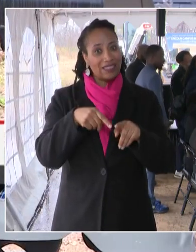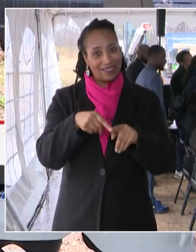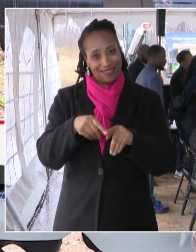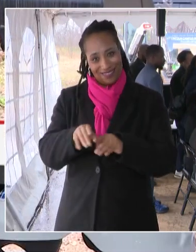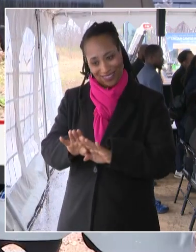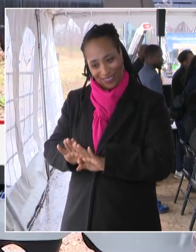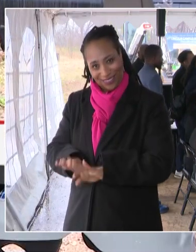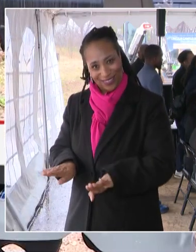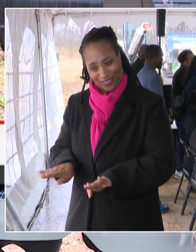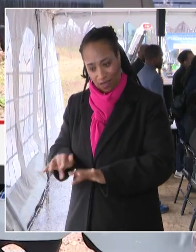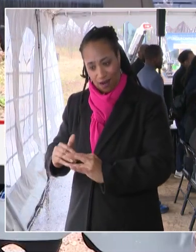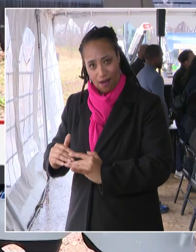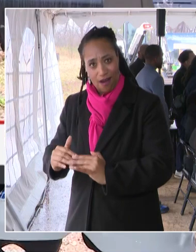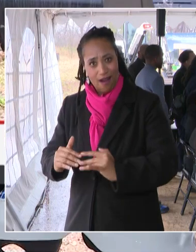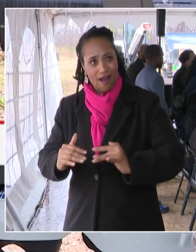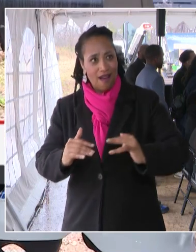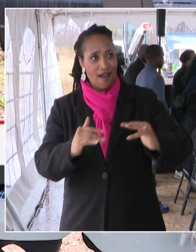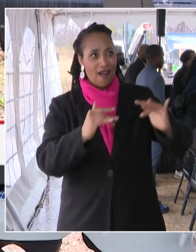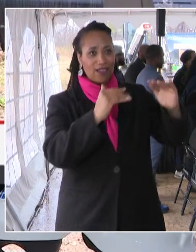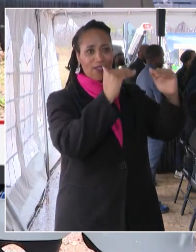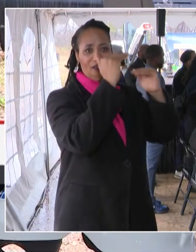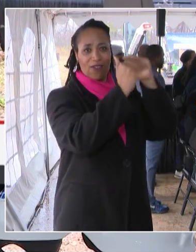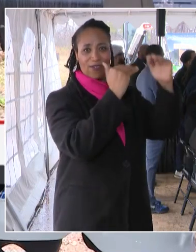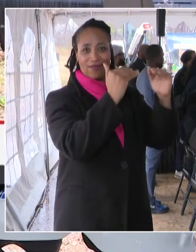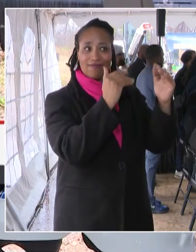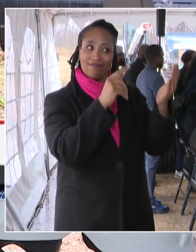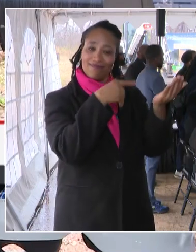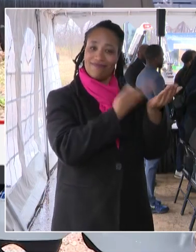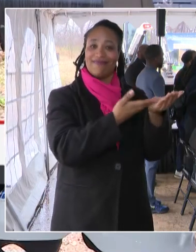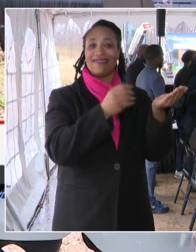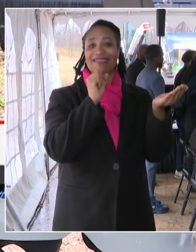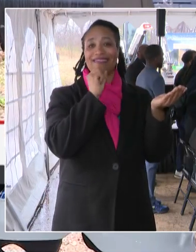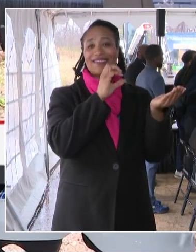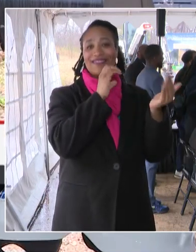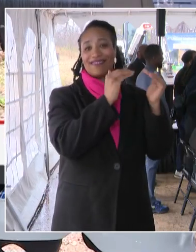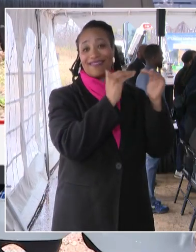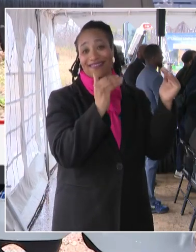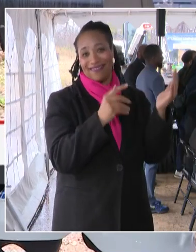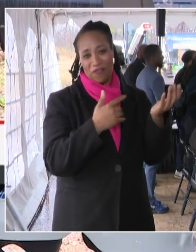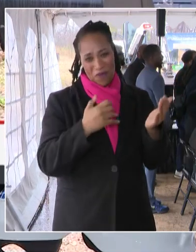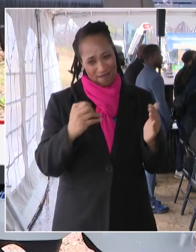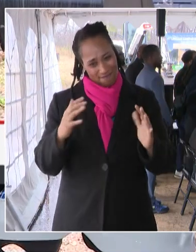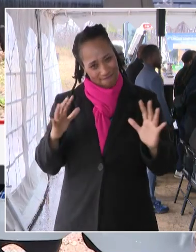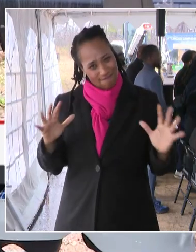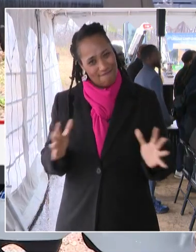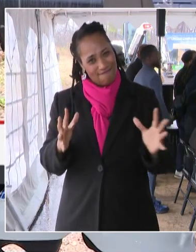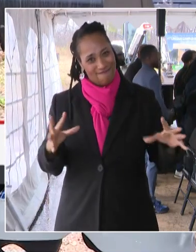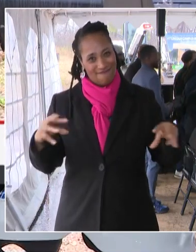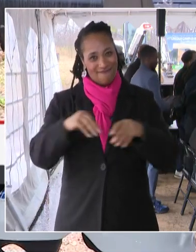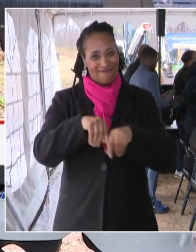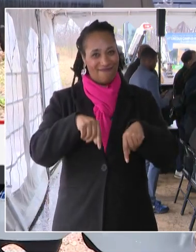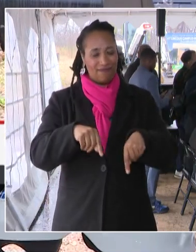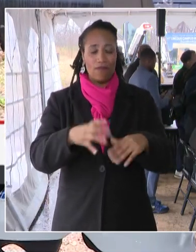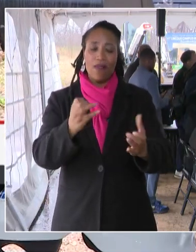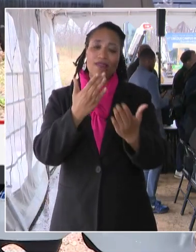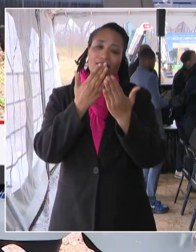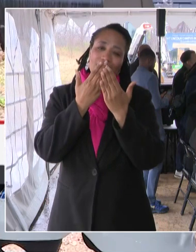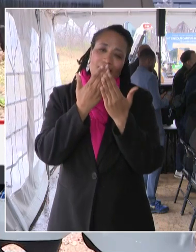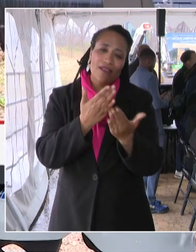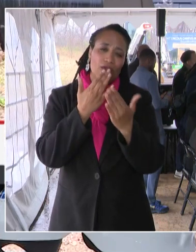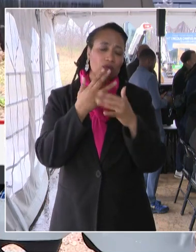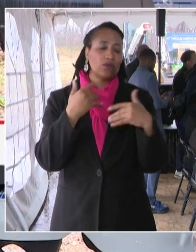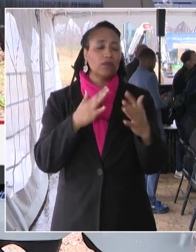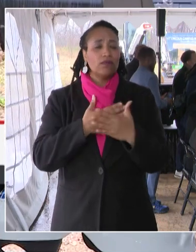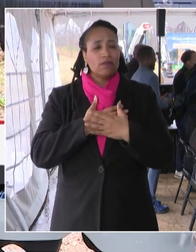seniors. And I would like to thank, with the deepest and most profound gratitude, our